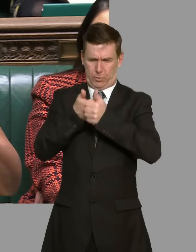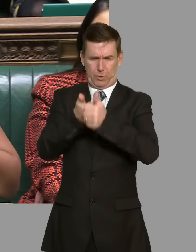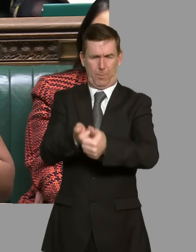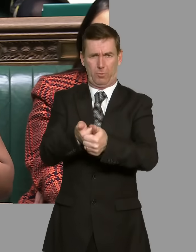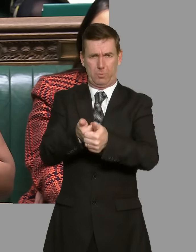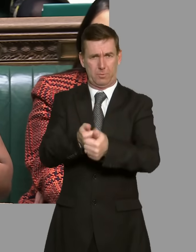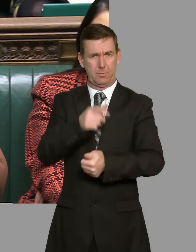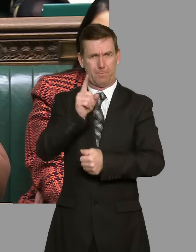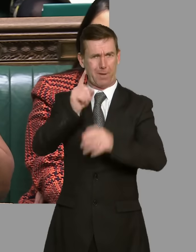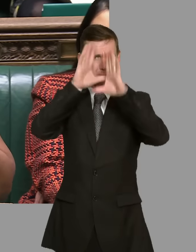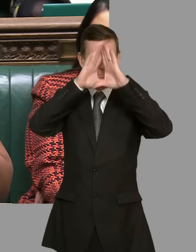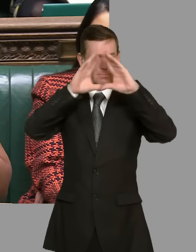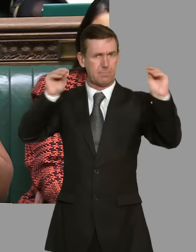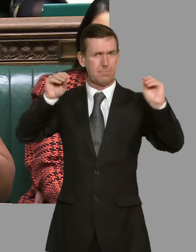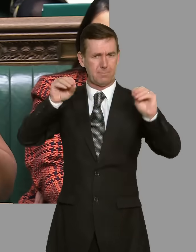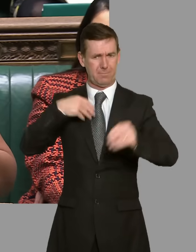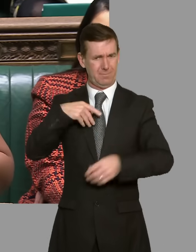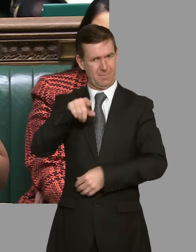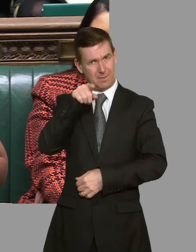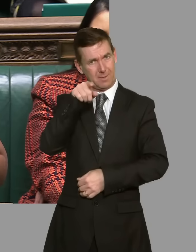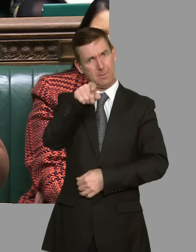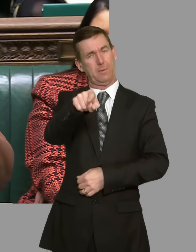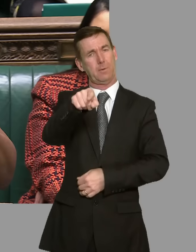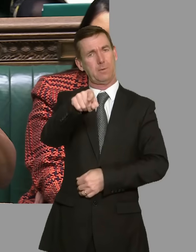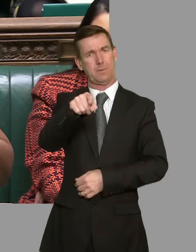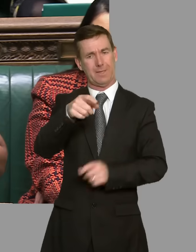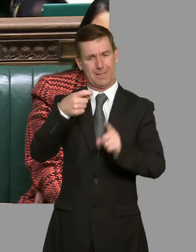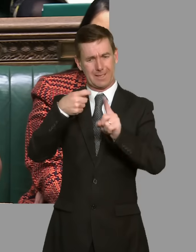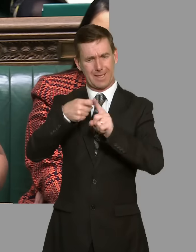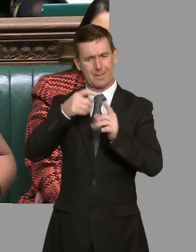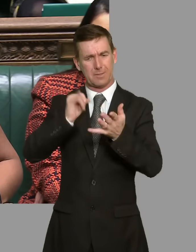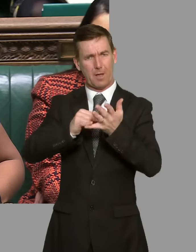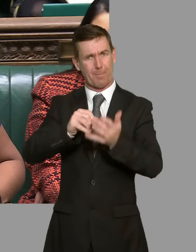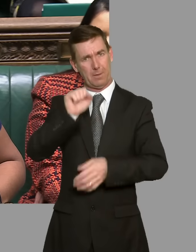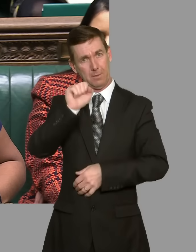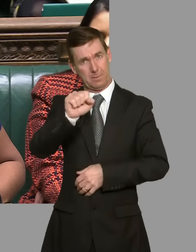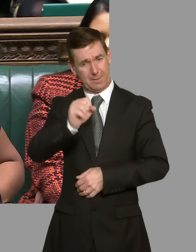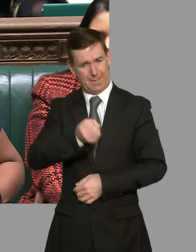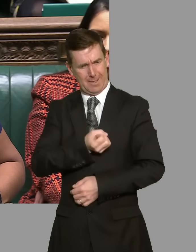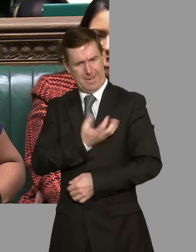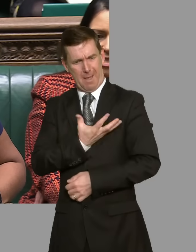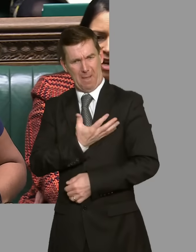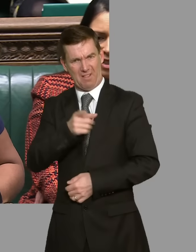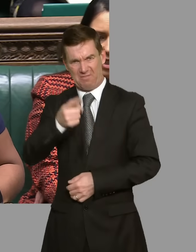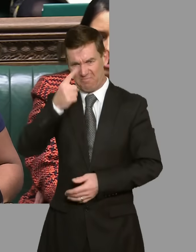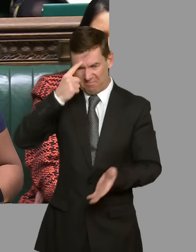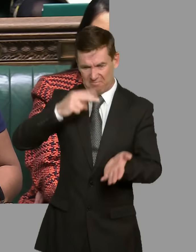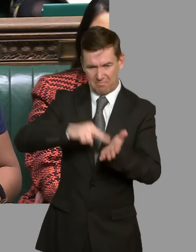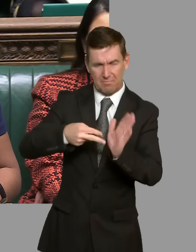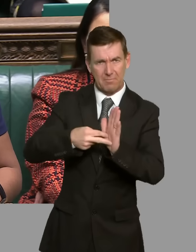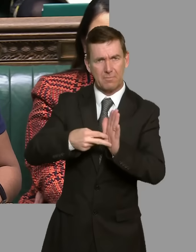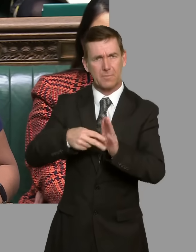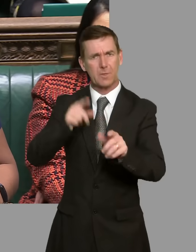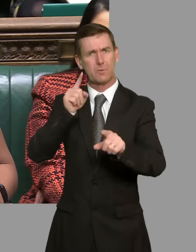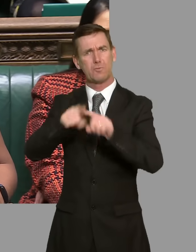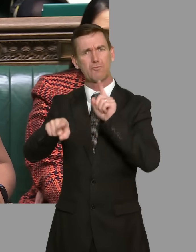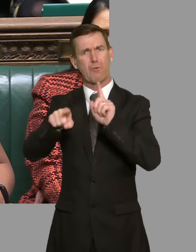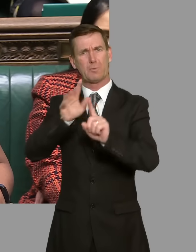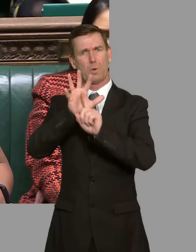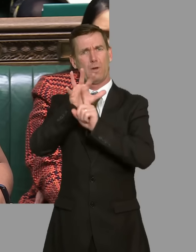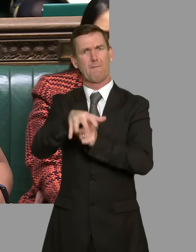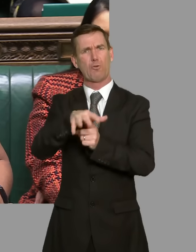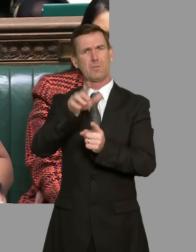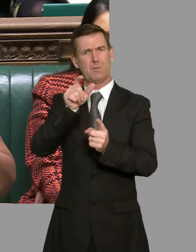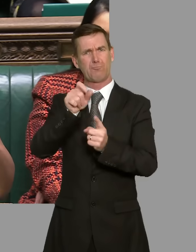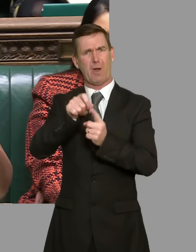sat in the shadow cabinet and tried to make Prime Minister a man who said we shouldn't even be in NATO at all. So I don't need to take any